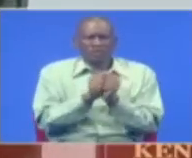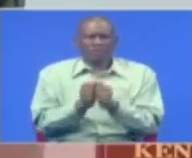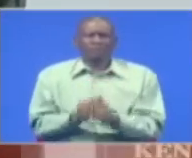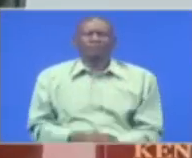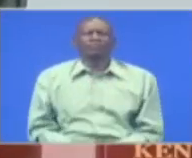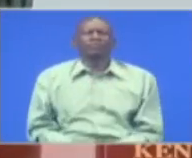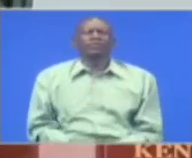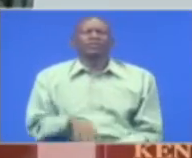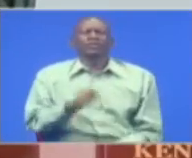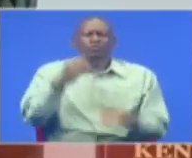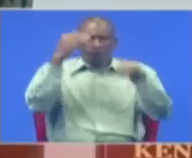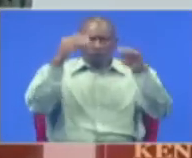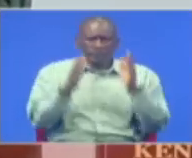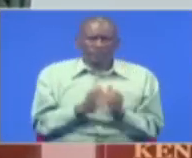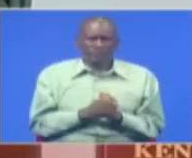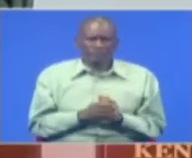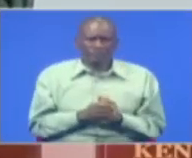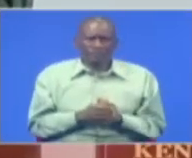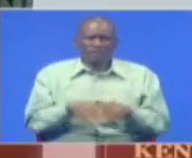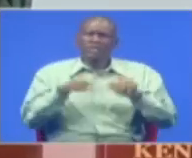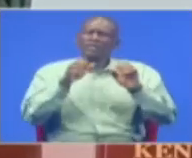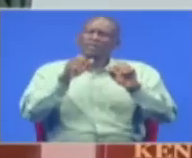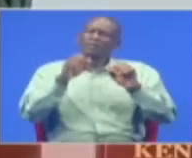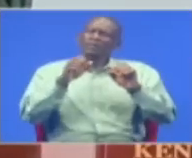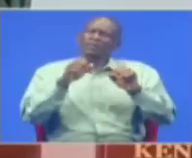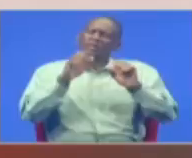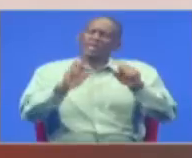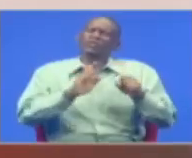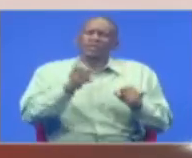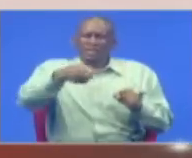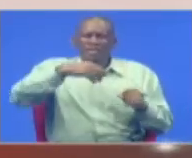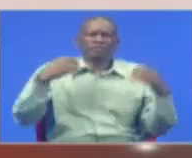So, Prof, could you tell us practical